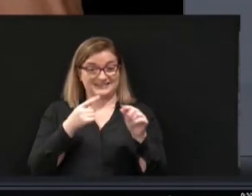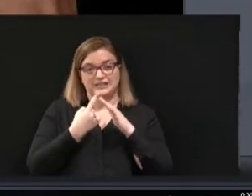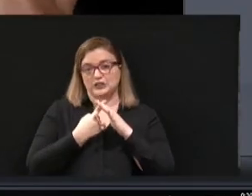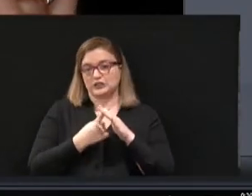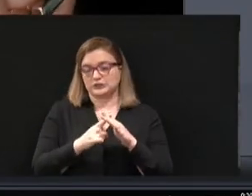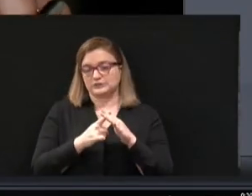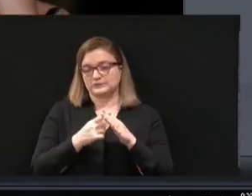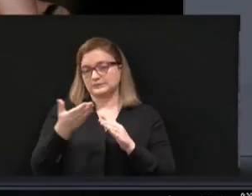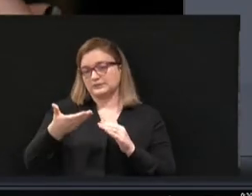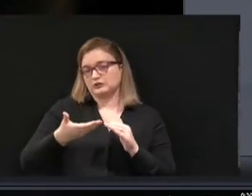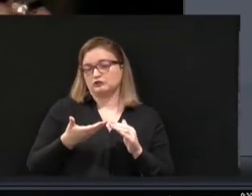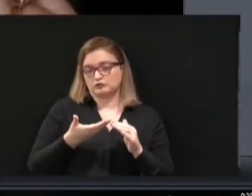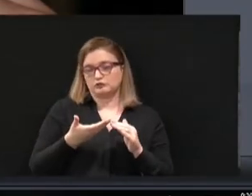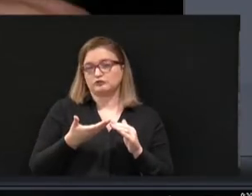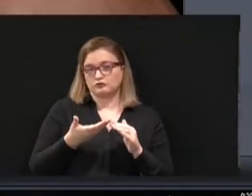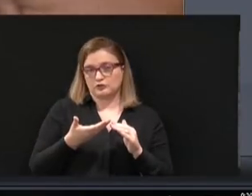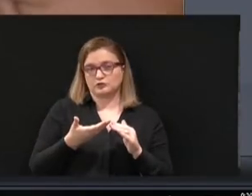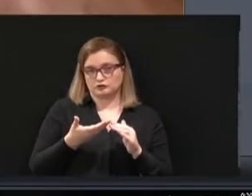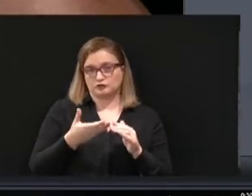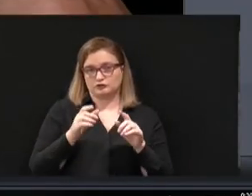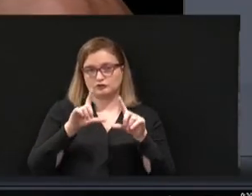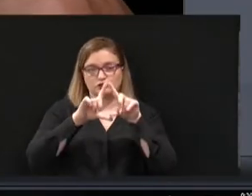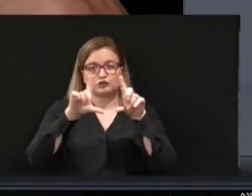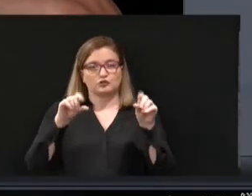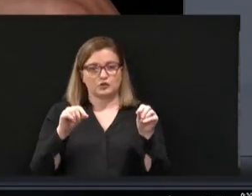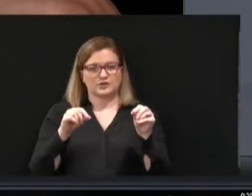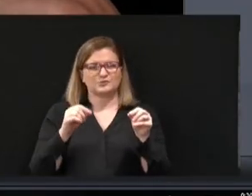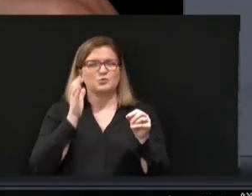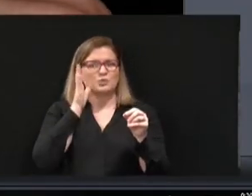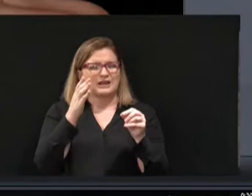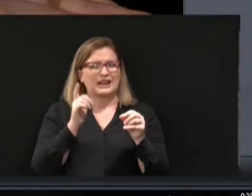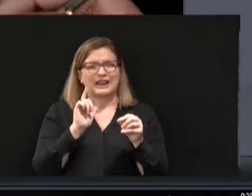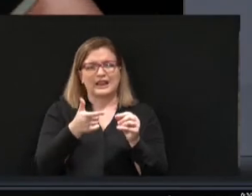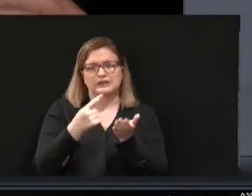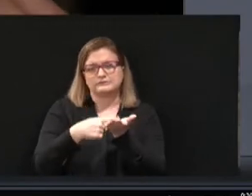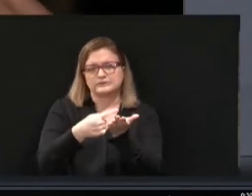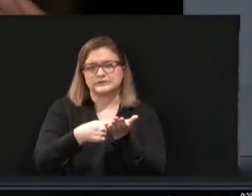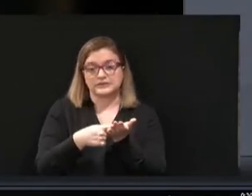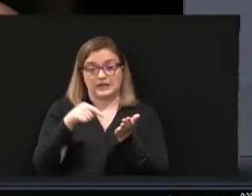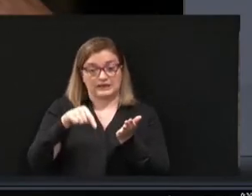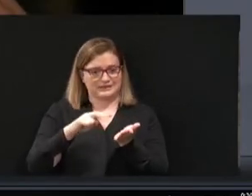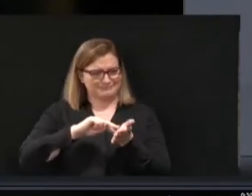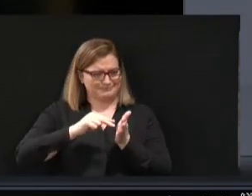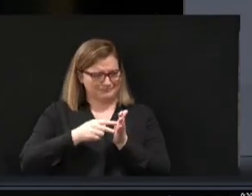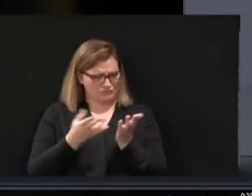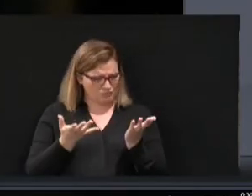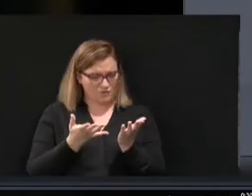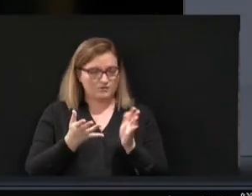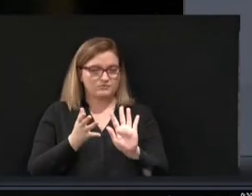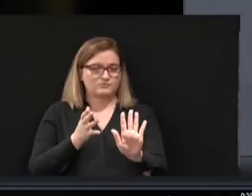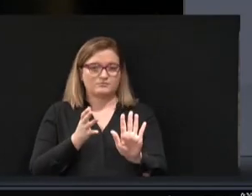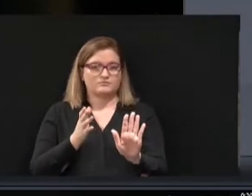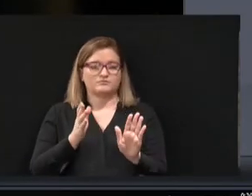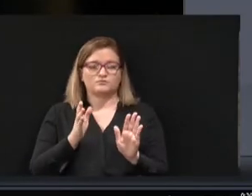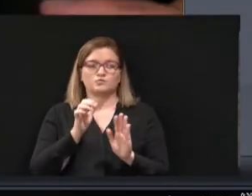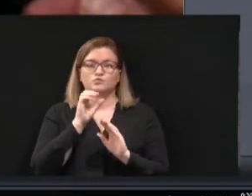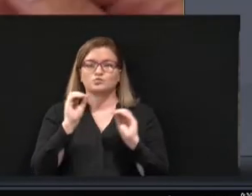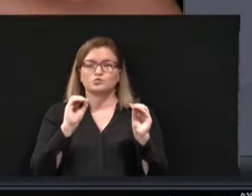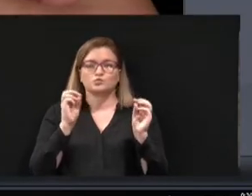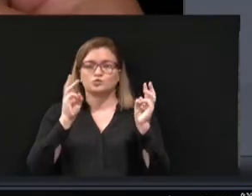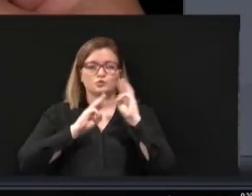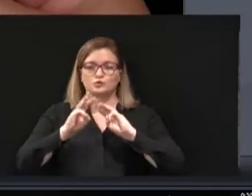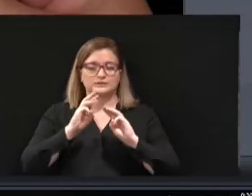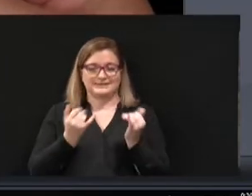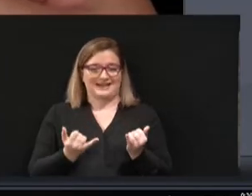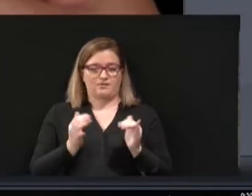going to get into more information about what these actually mean later. So don't worry about that. But in case you forget it, it's